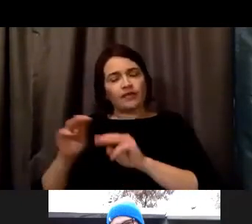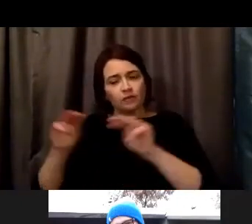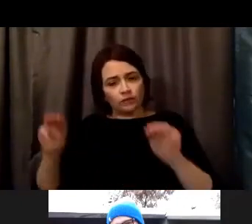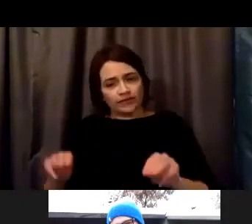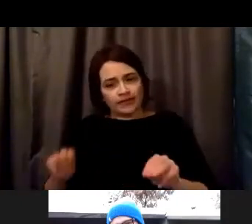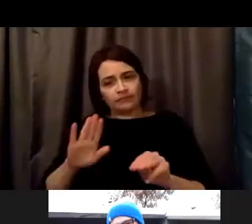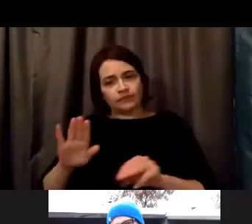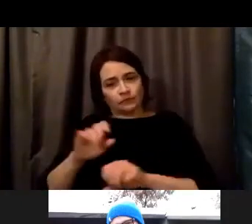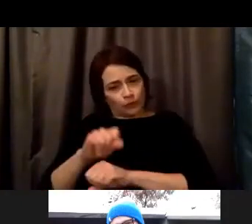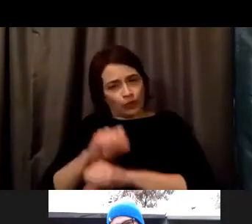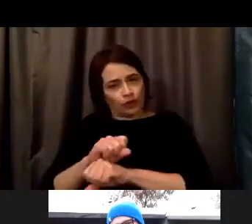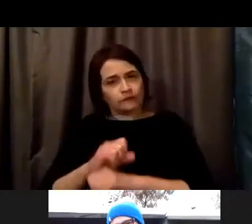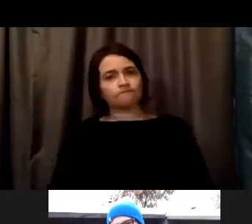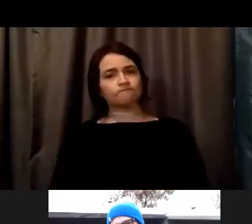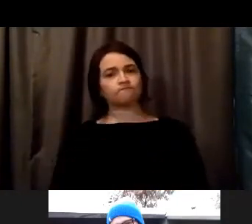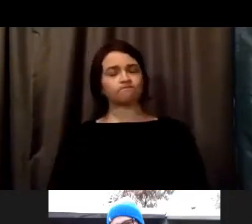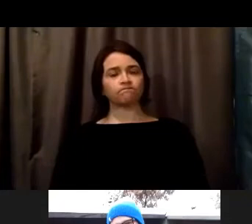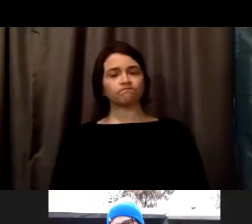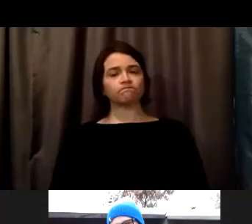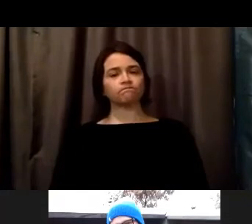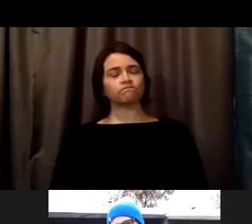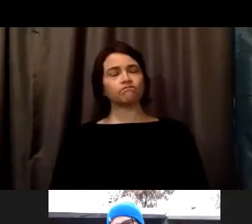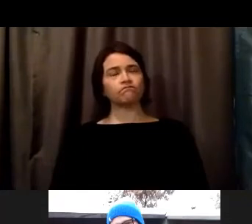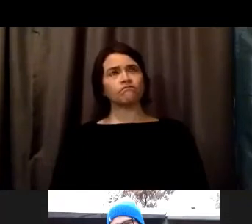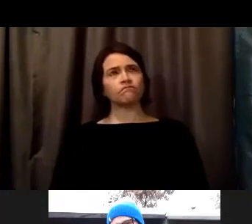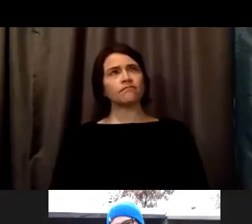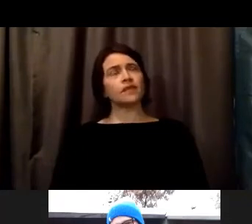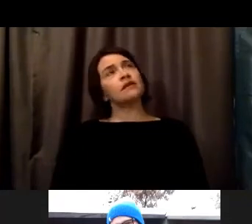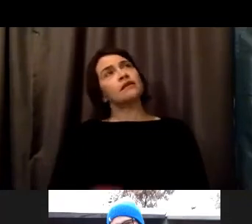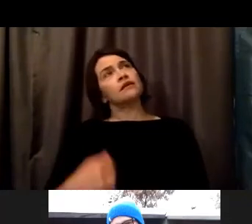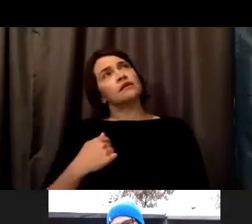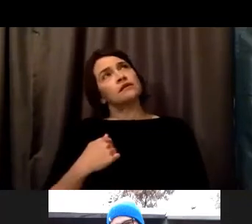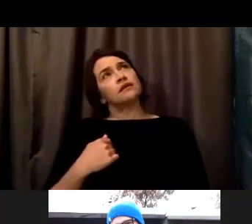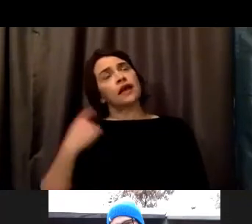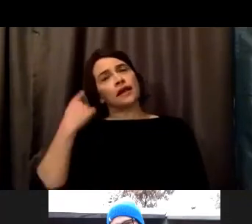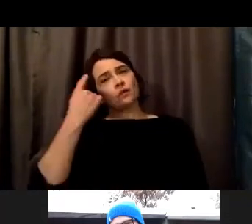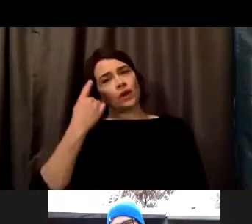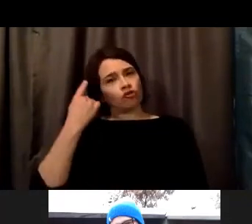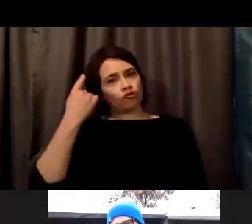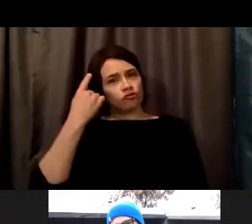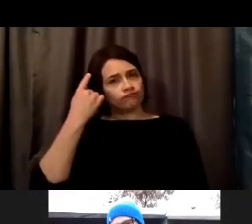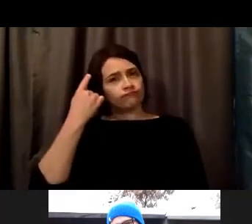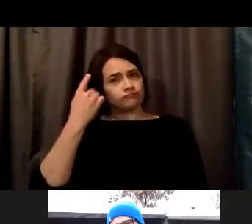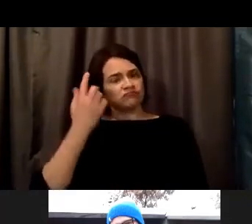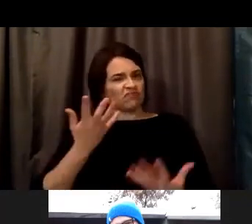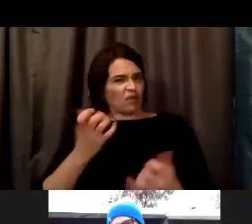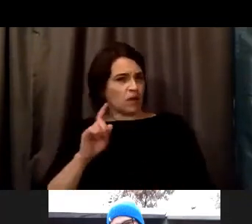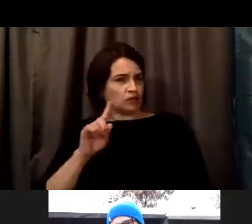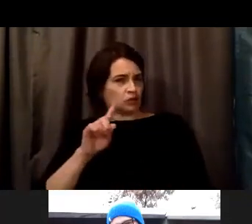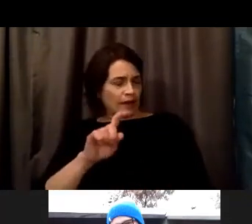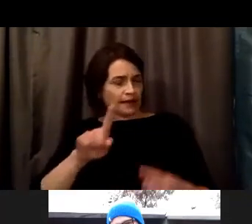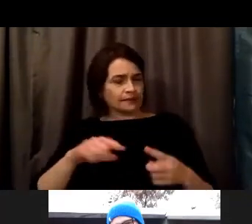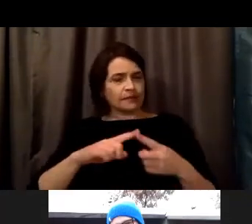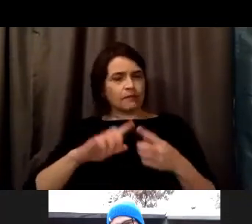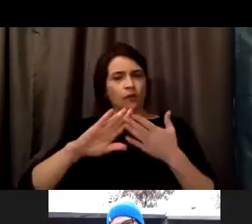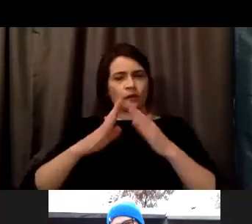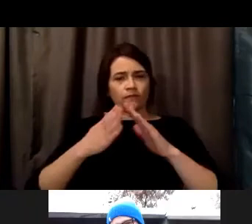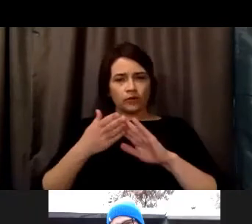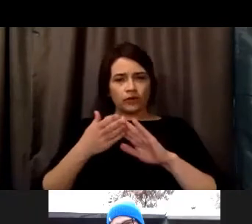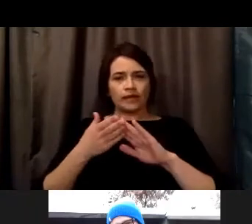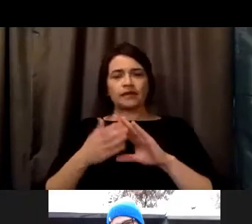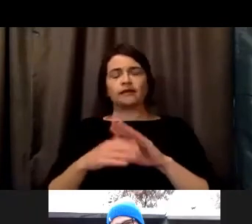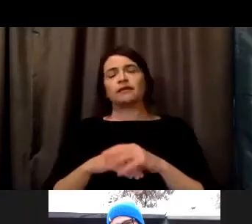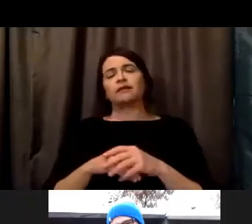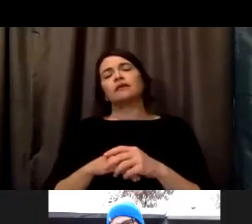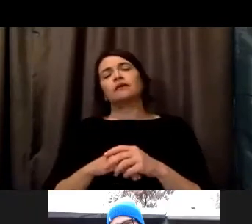know, I wonder, I do want to ask about, you know, the community and, you know, commemorating the genocide, but I